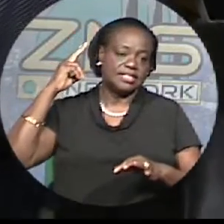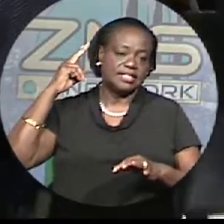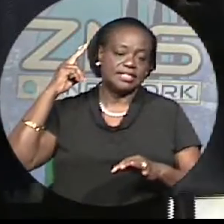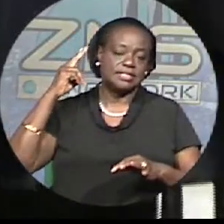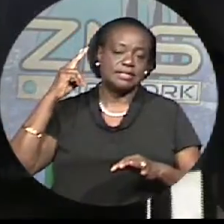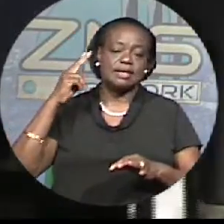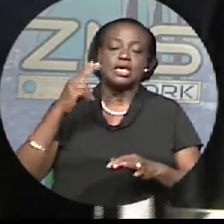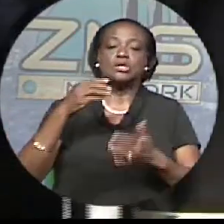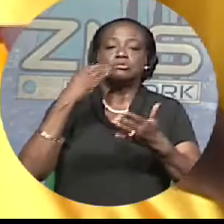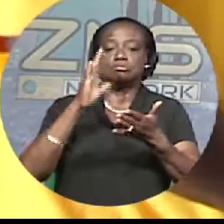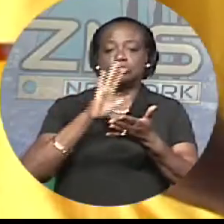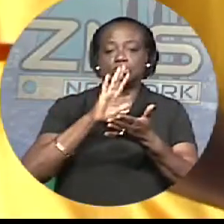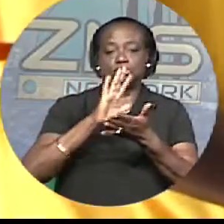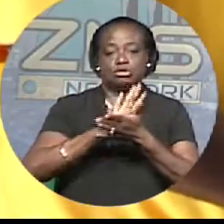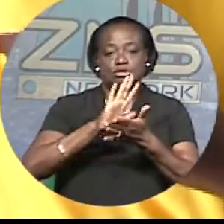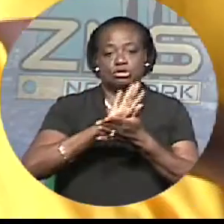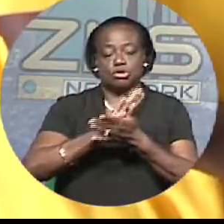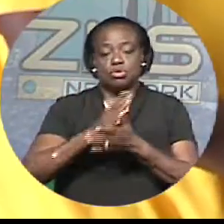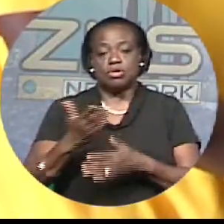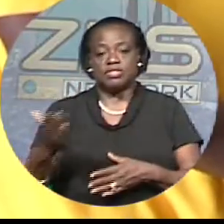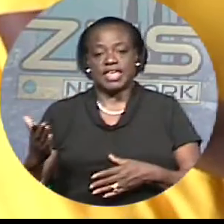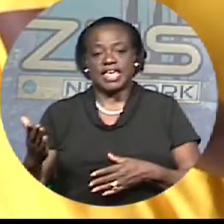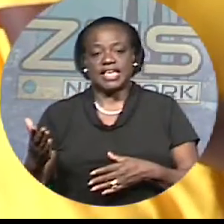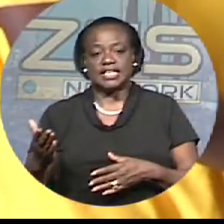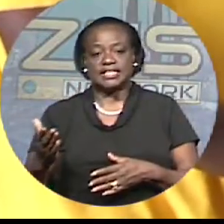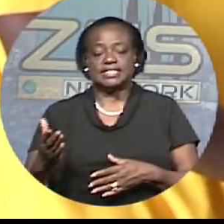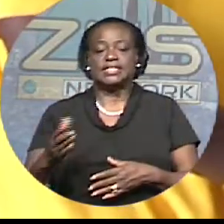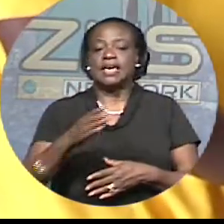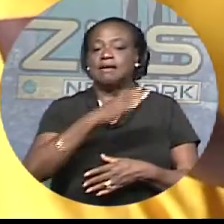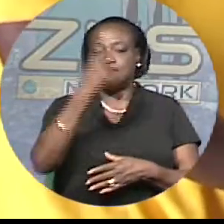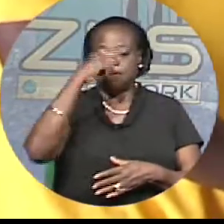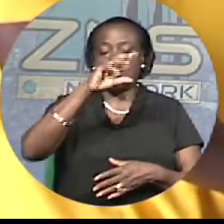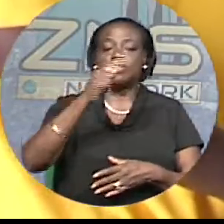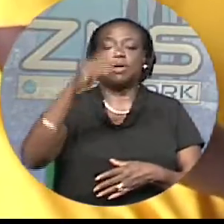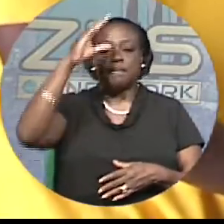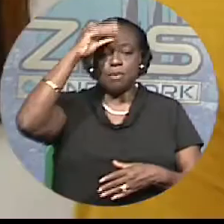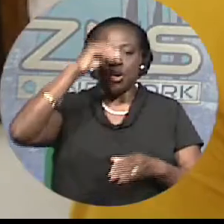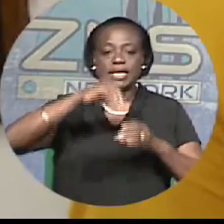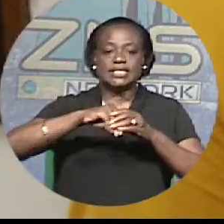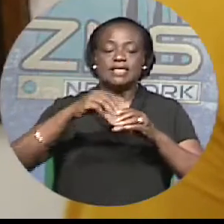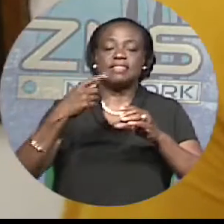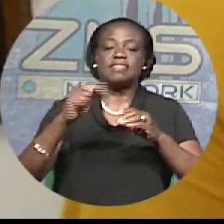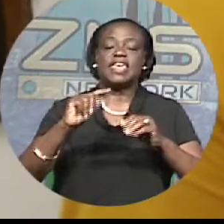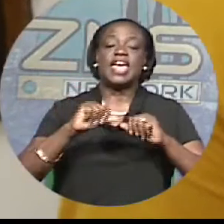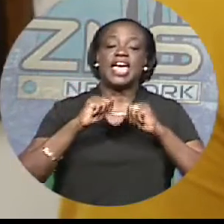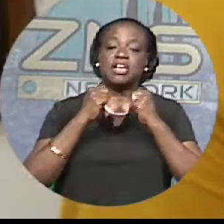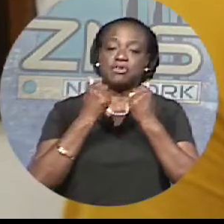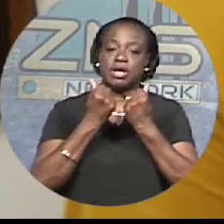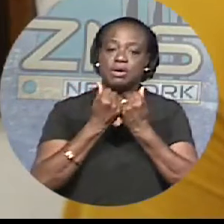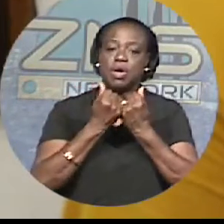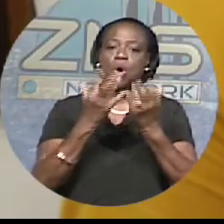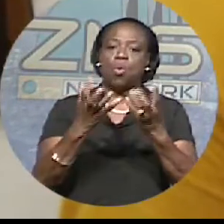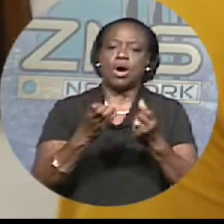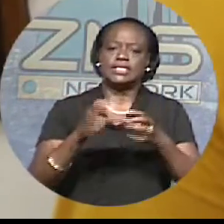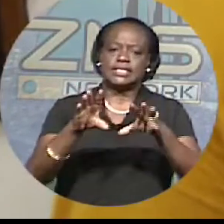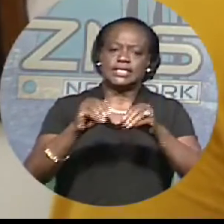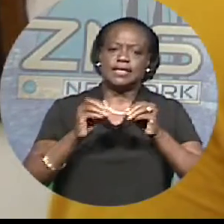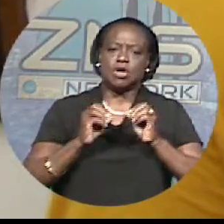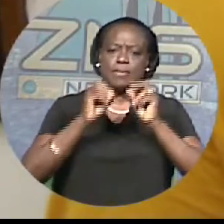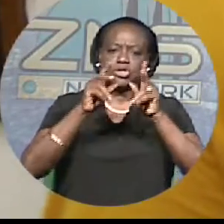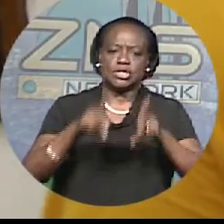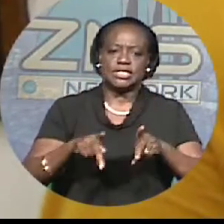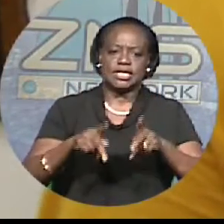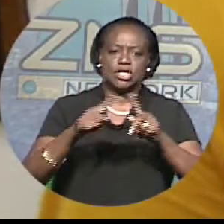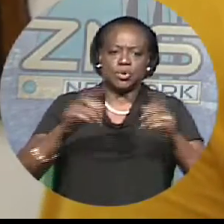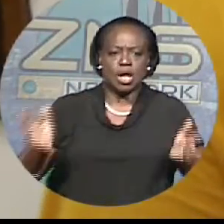safety tips, like I said, for the boys in the area. Now, I just want to take this opportunity to encourage and invite all